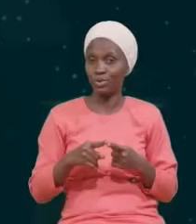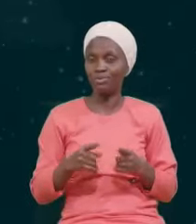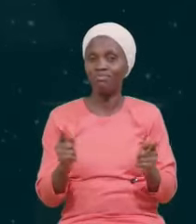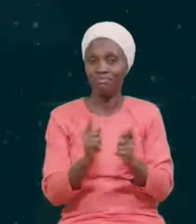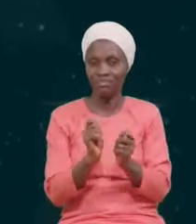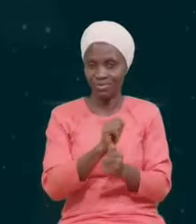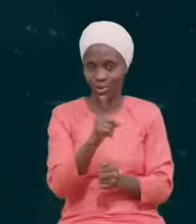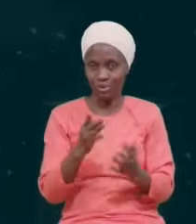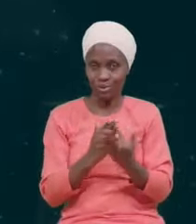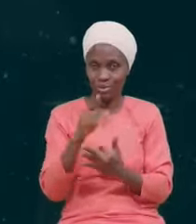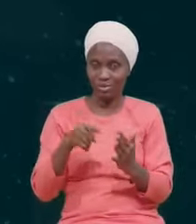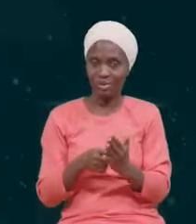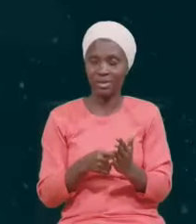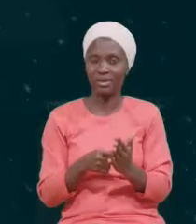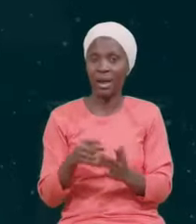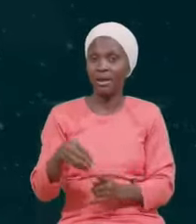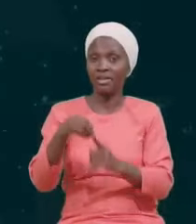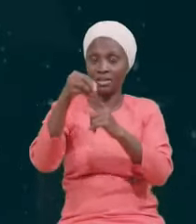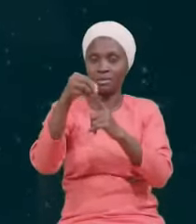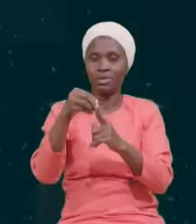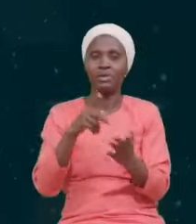special banquet. Thank you.